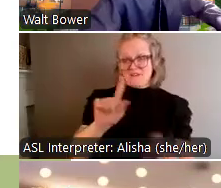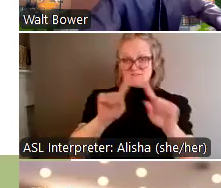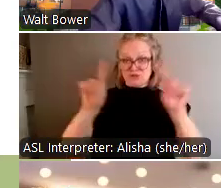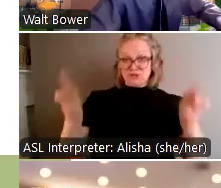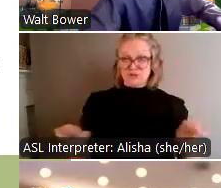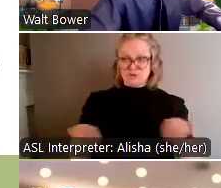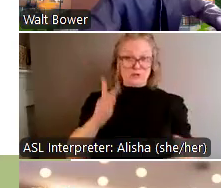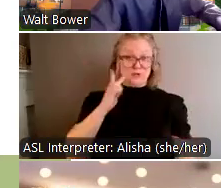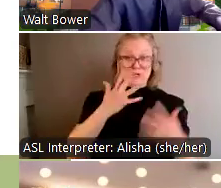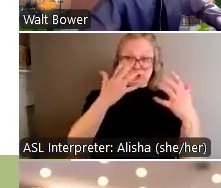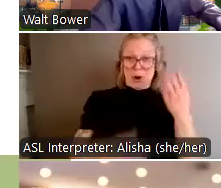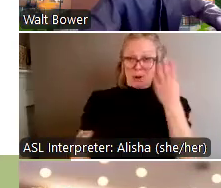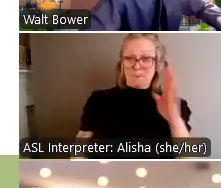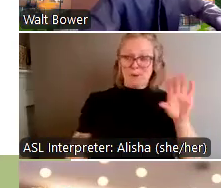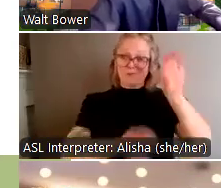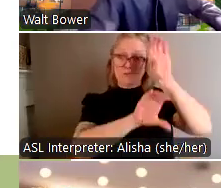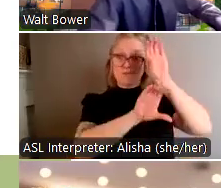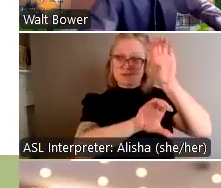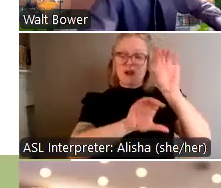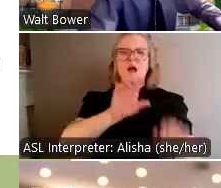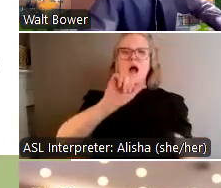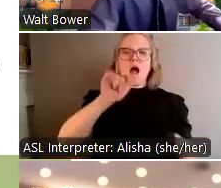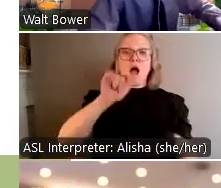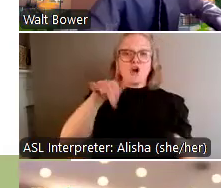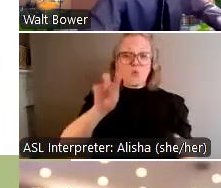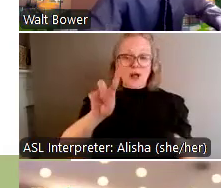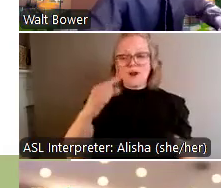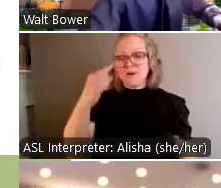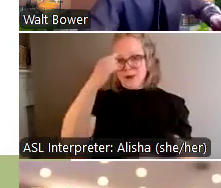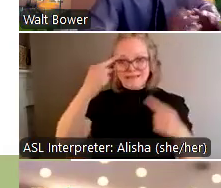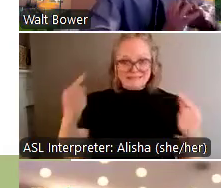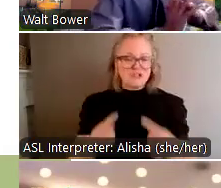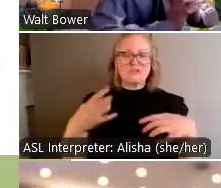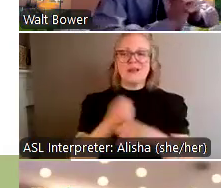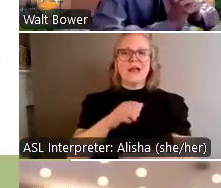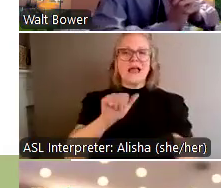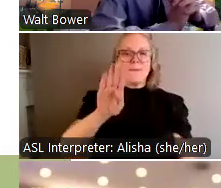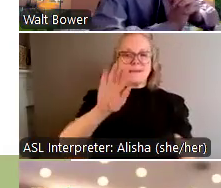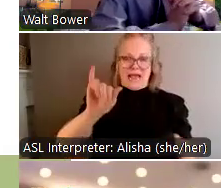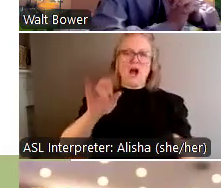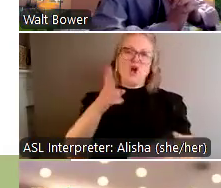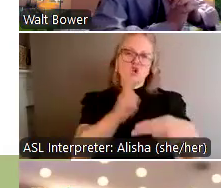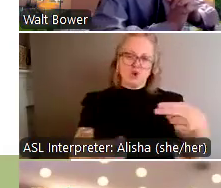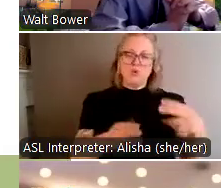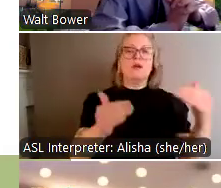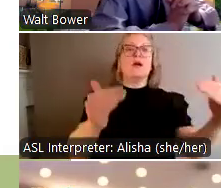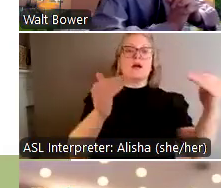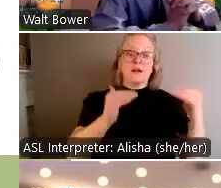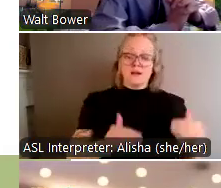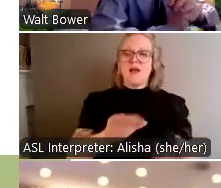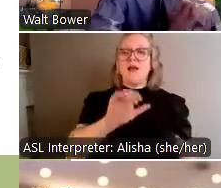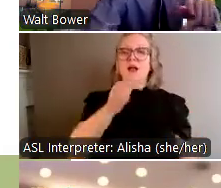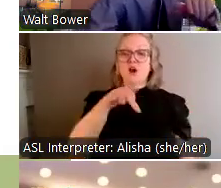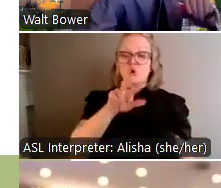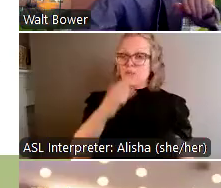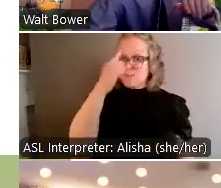that we have 2: acquired brain injury, which is our ABI acute, And then we have an acquired brain injury, long-term